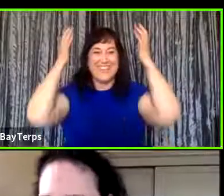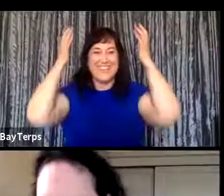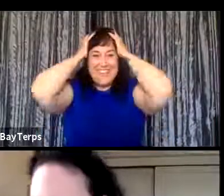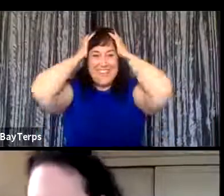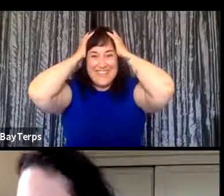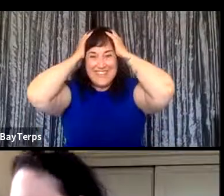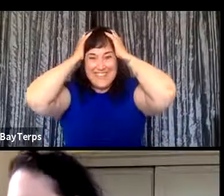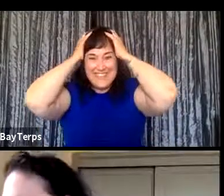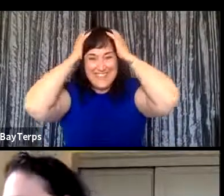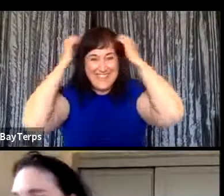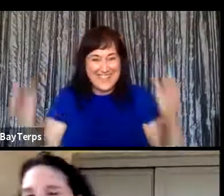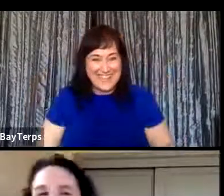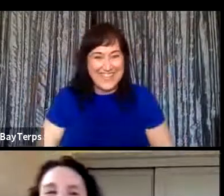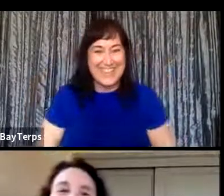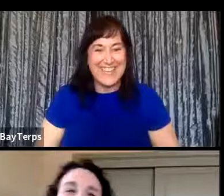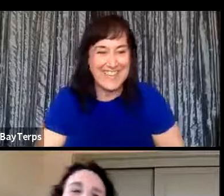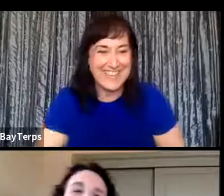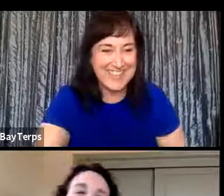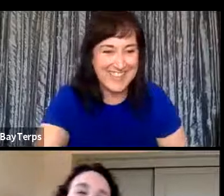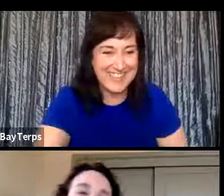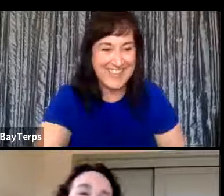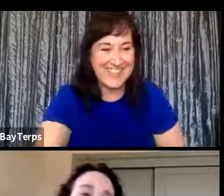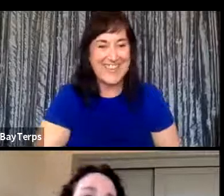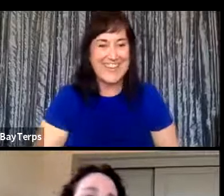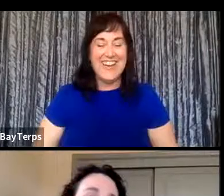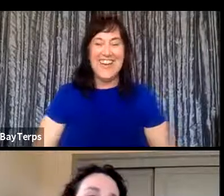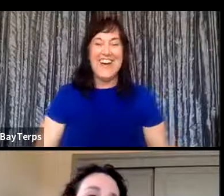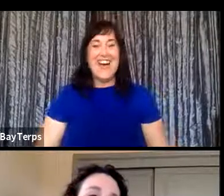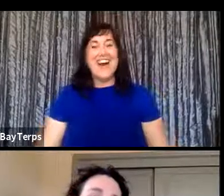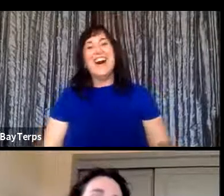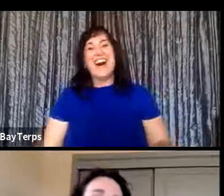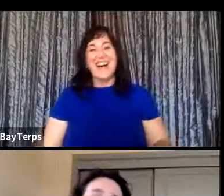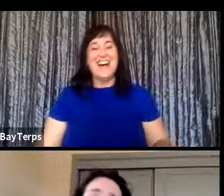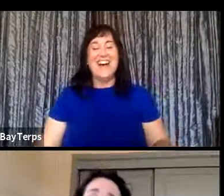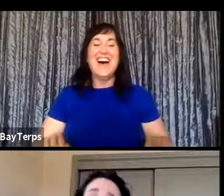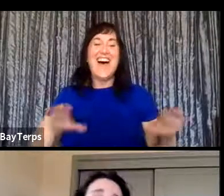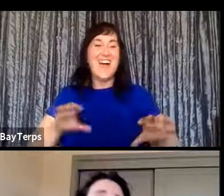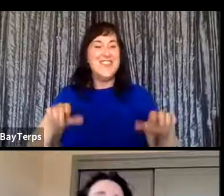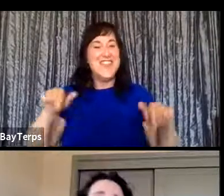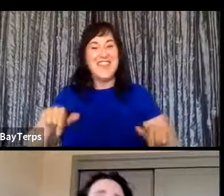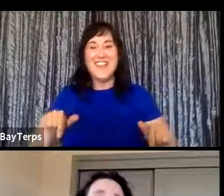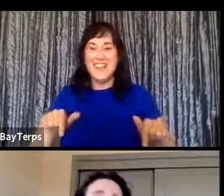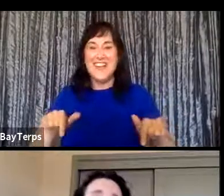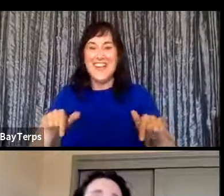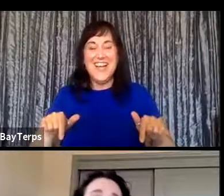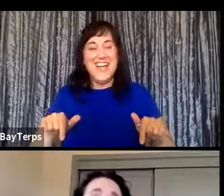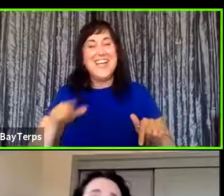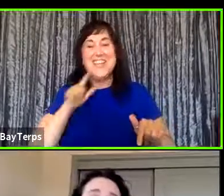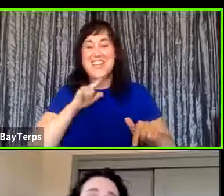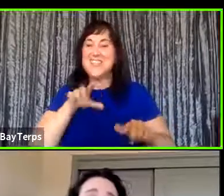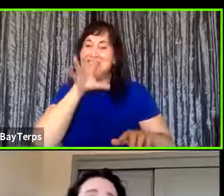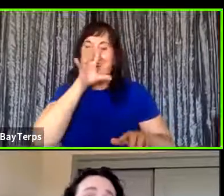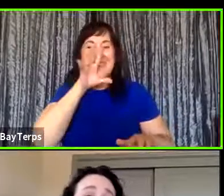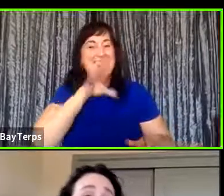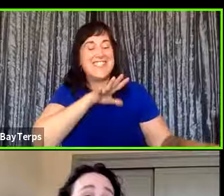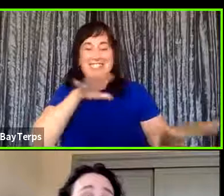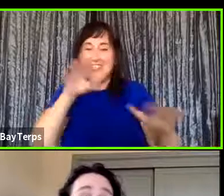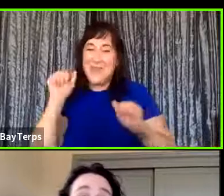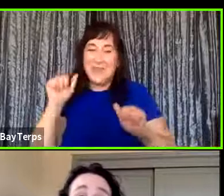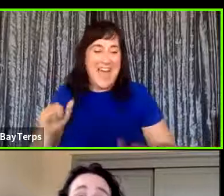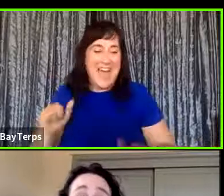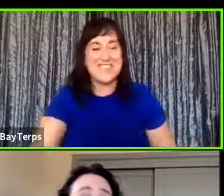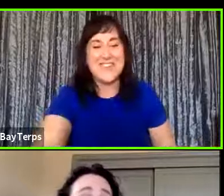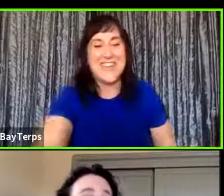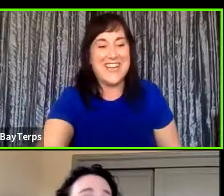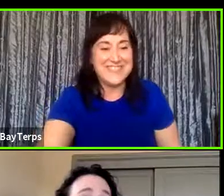Is that possible, Beth? Is that possible? You've done this for like major broadcasters. Am I really that bad? You're talking